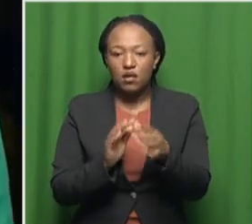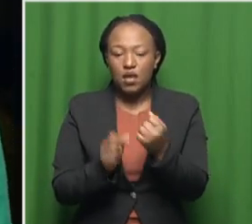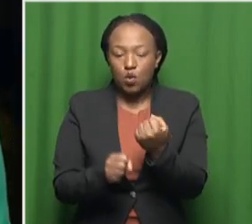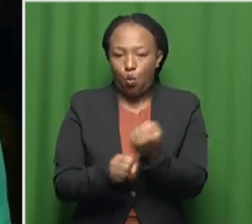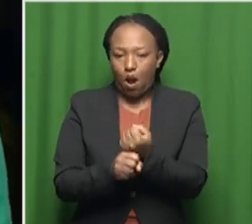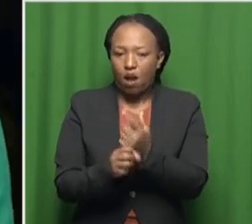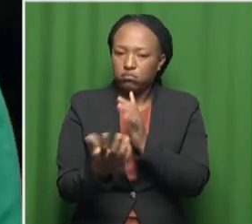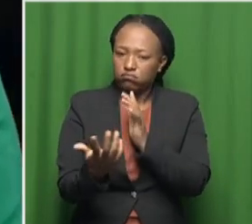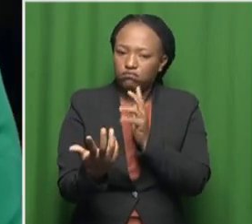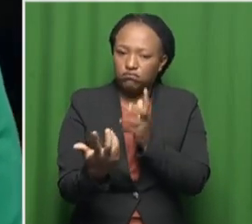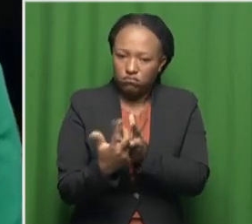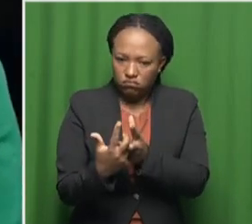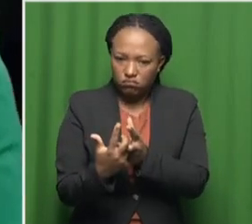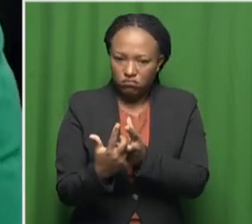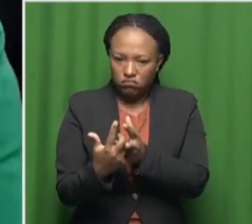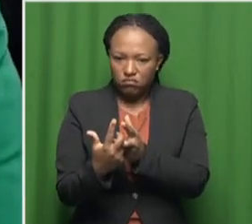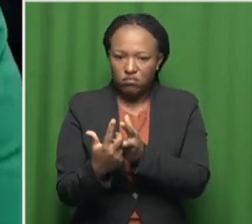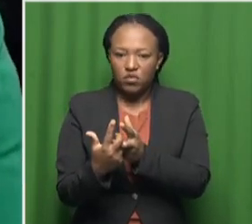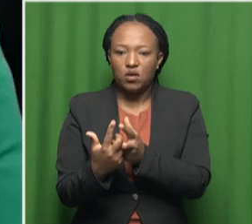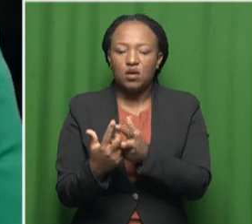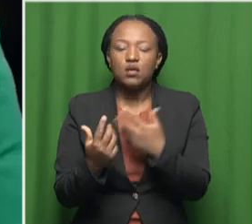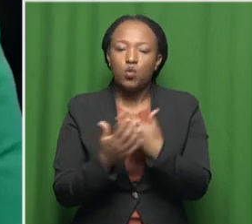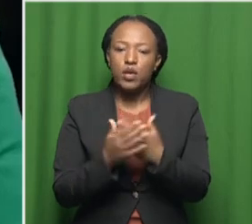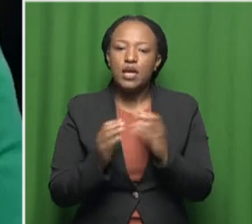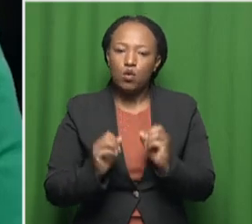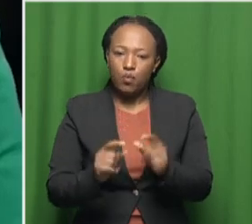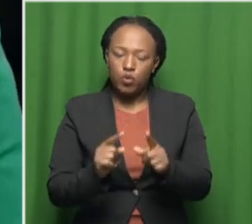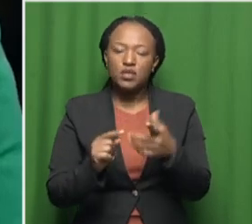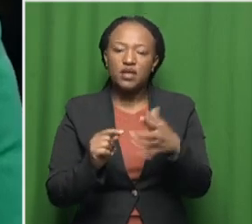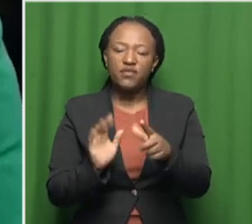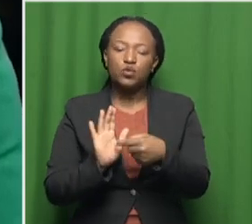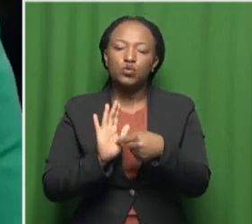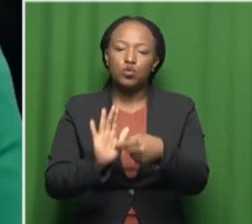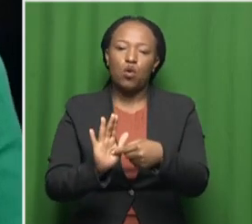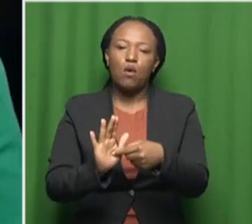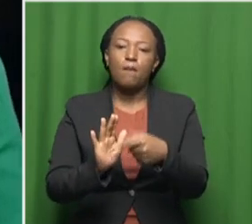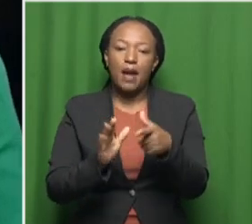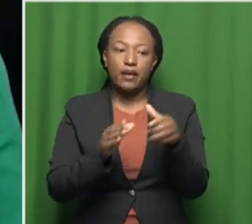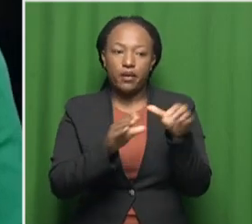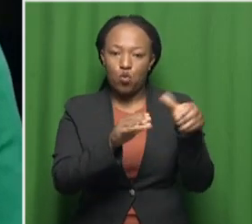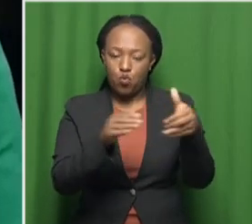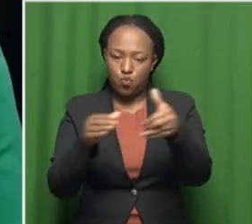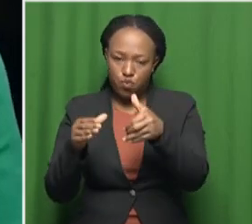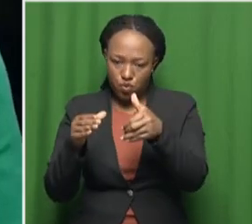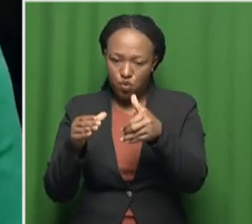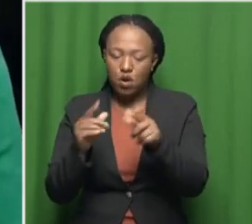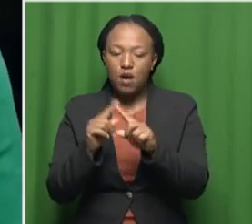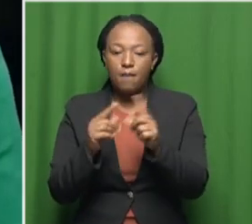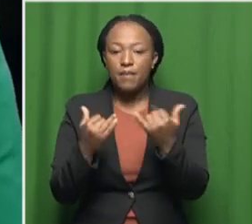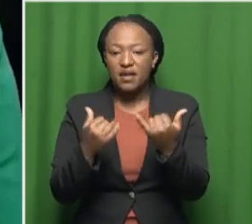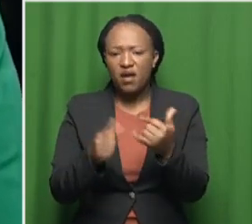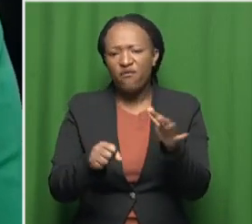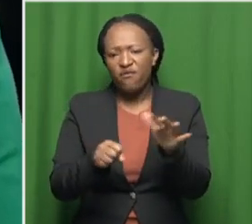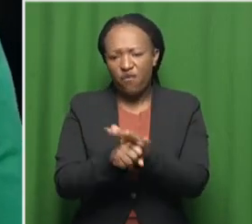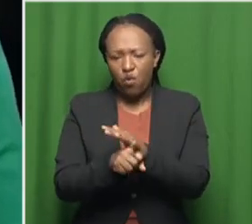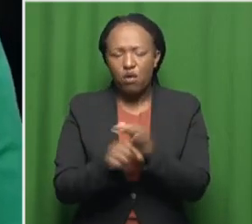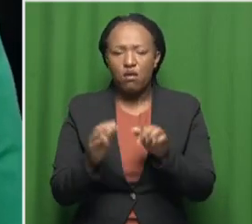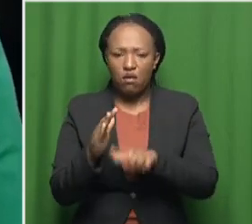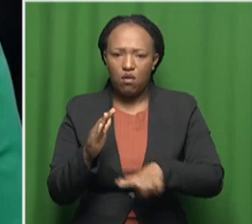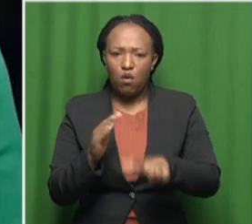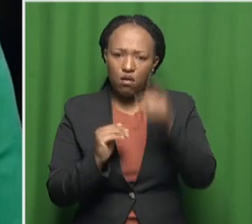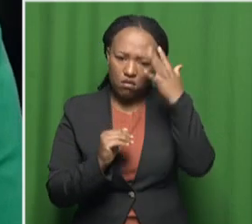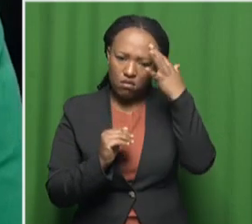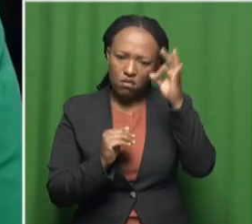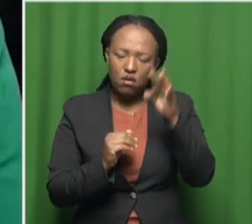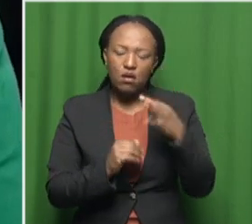for us on the ground, and therefore exploit the opportunities that are presented by the parties. But at the center of that is a fully functional local government,